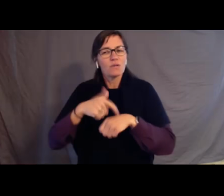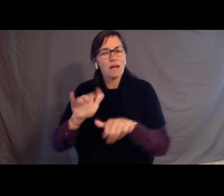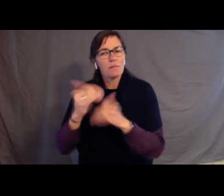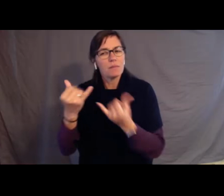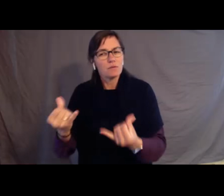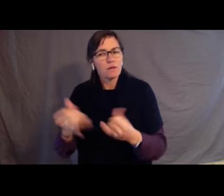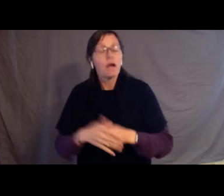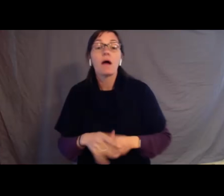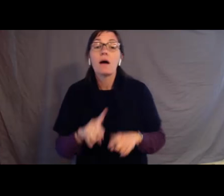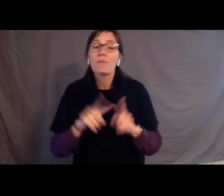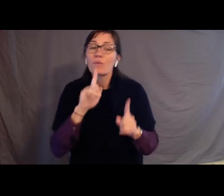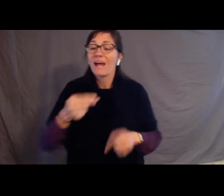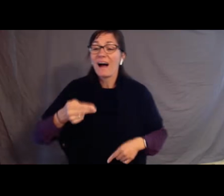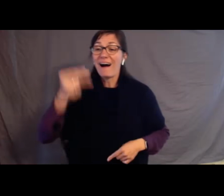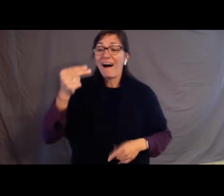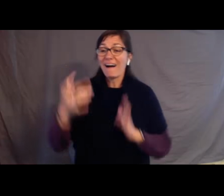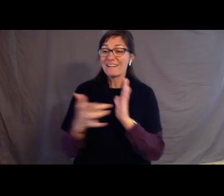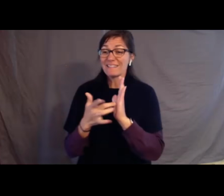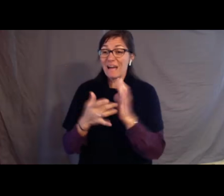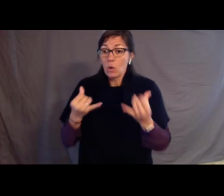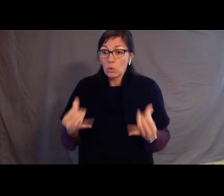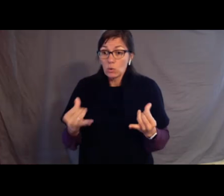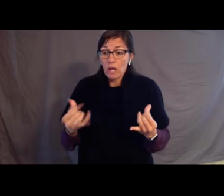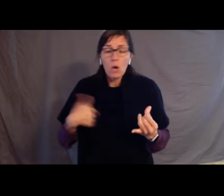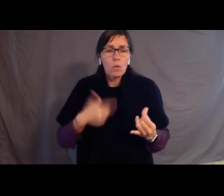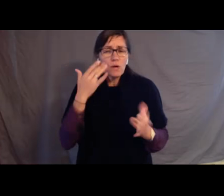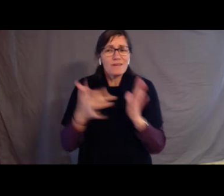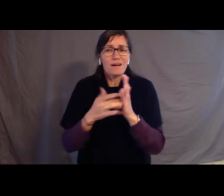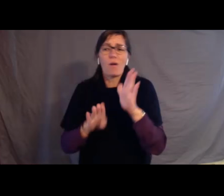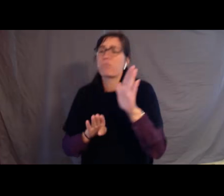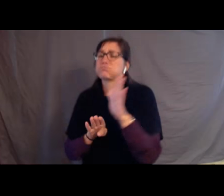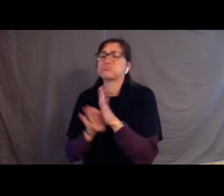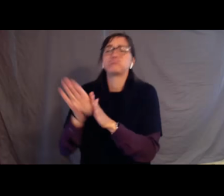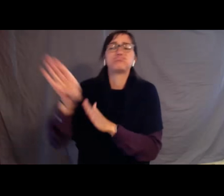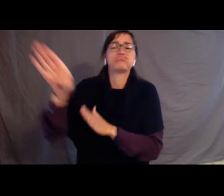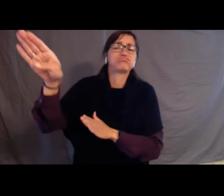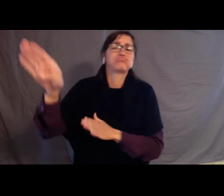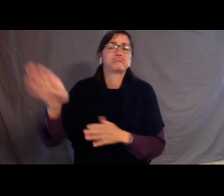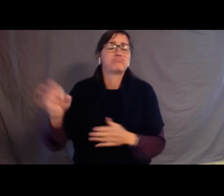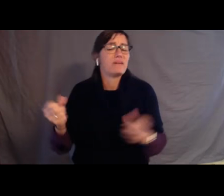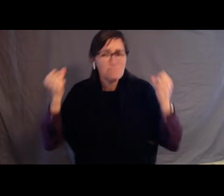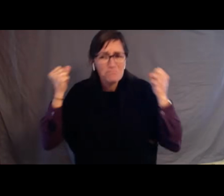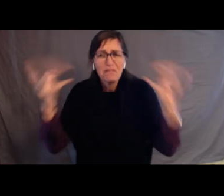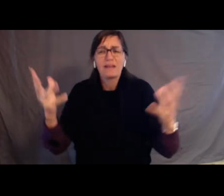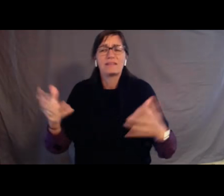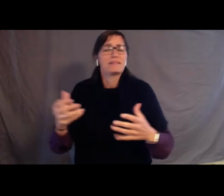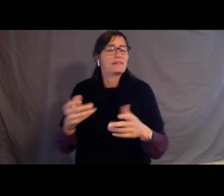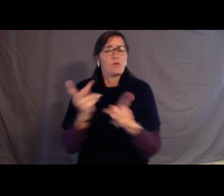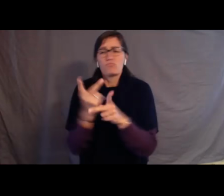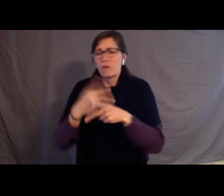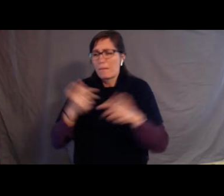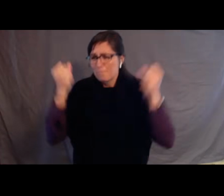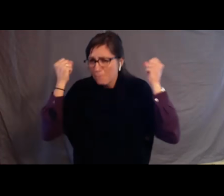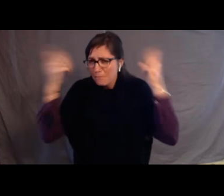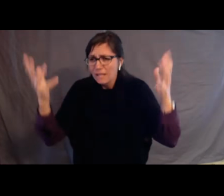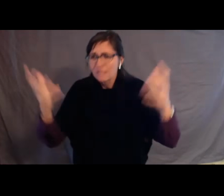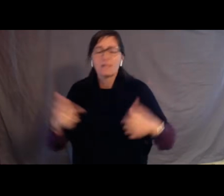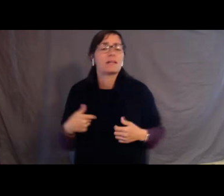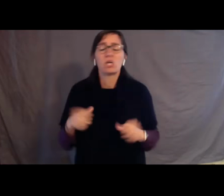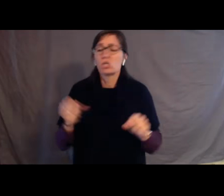devices are exploding. As I think many of you know, the possibilities are endless, and you can certainly learn a lot about